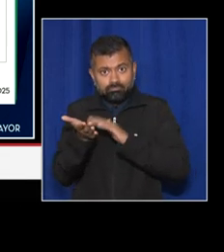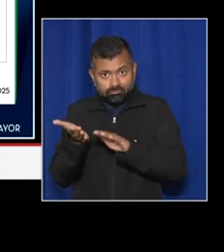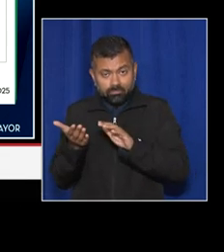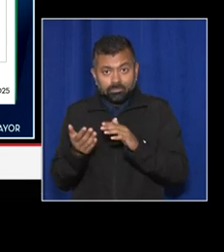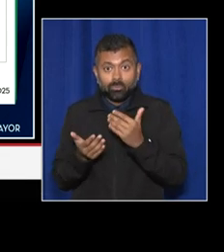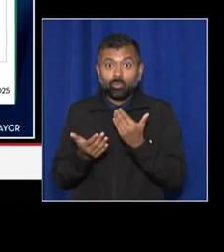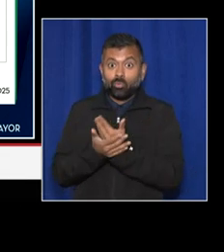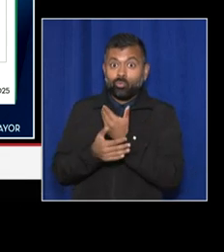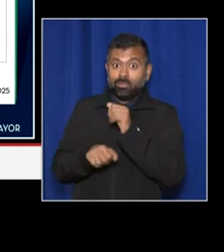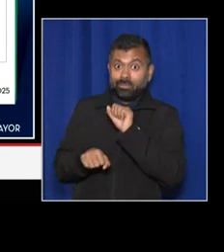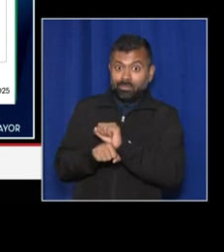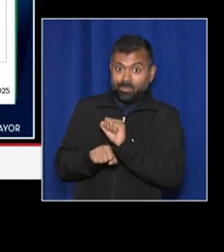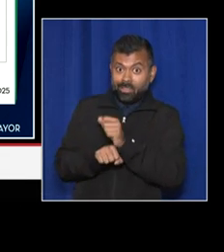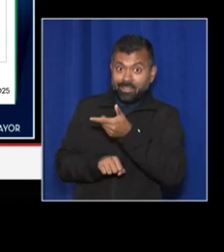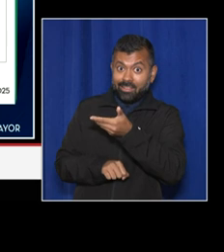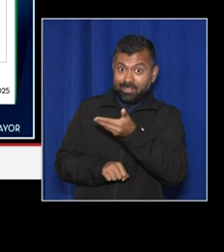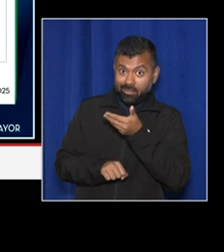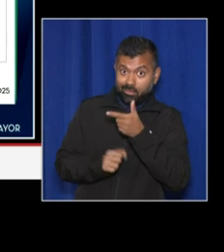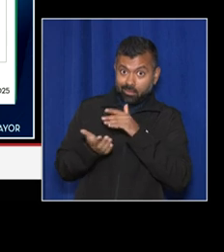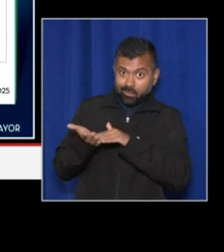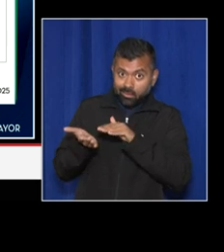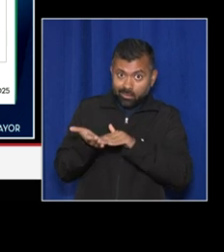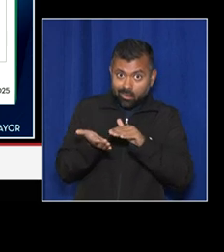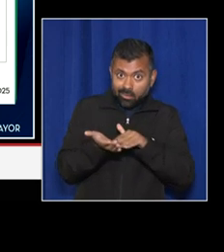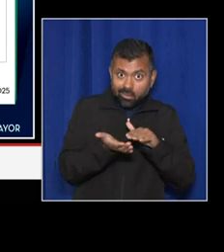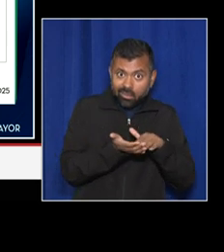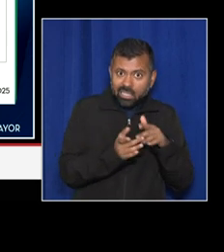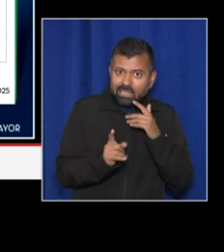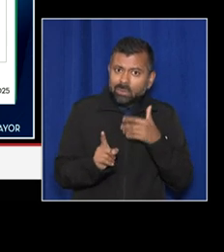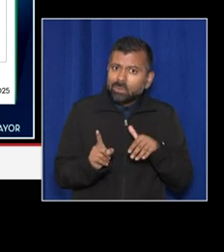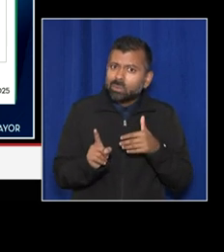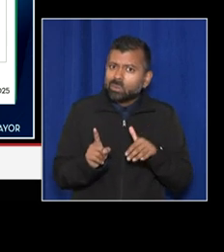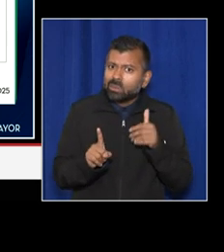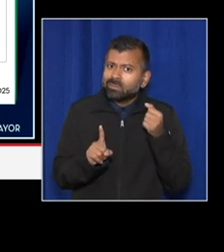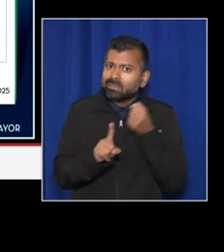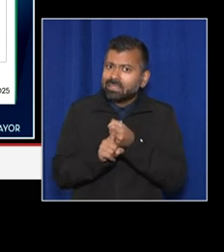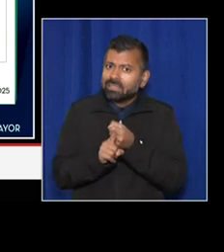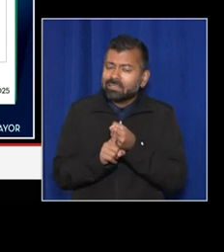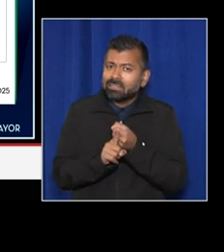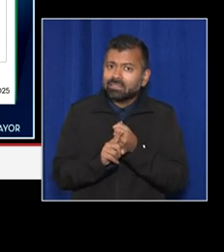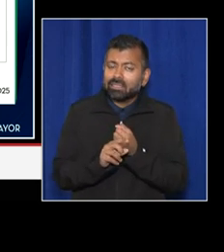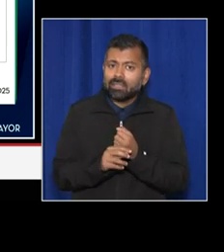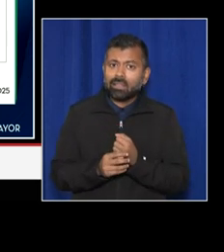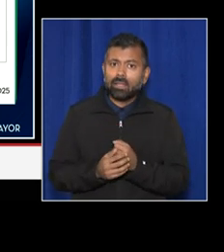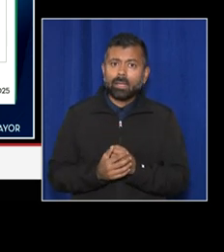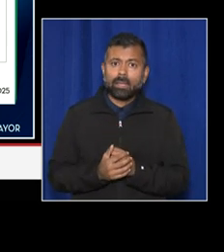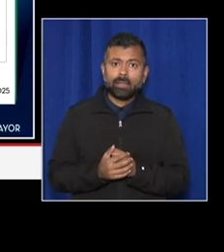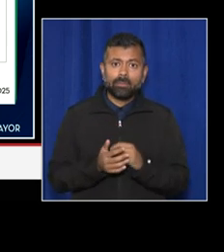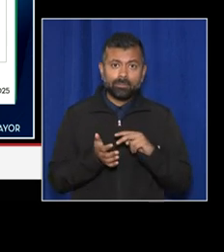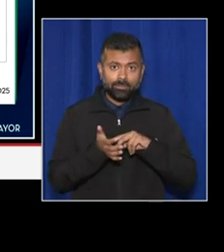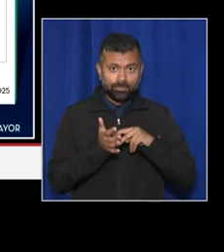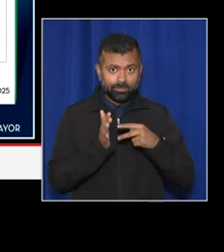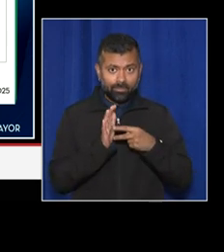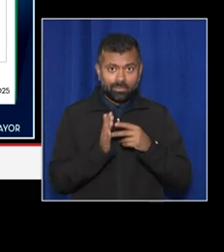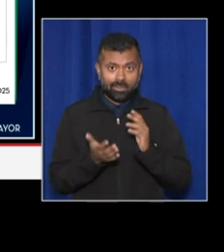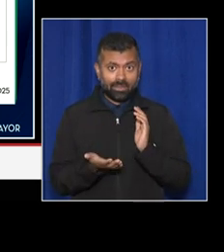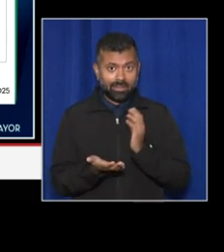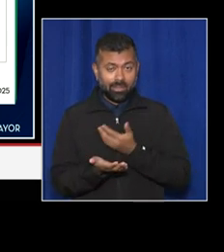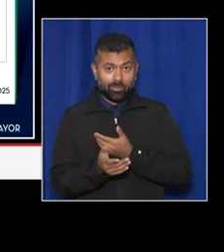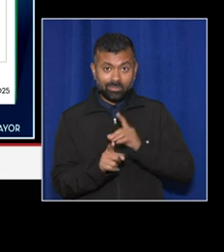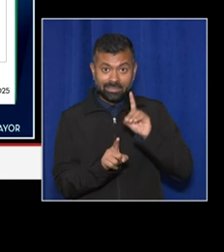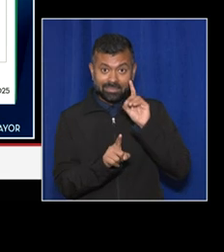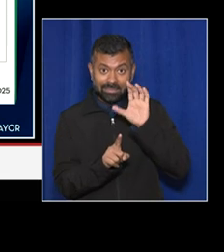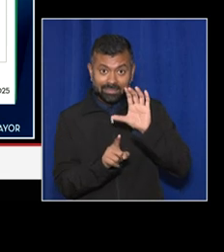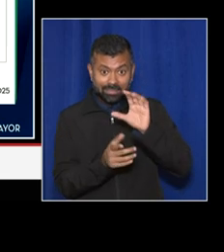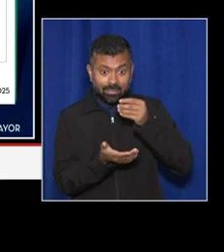be consolidated or terminated have caused the financial estimates for the district